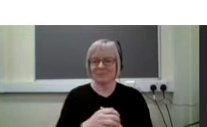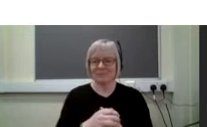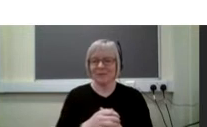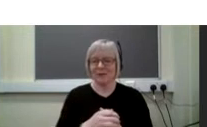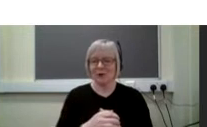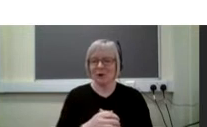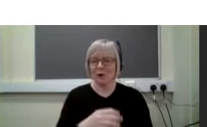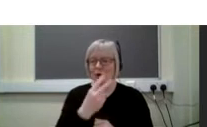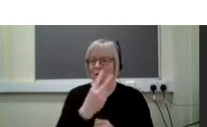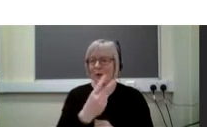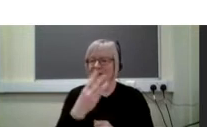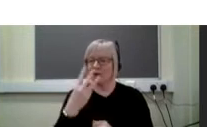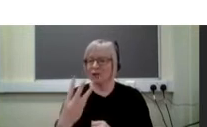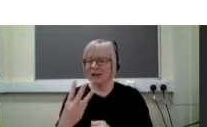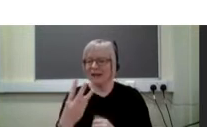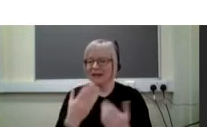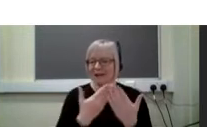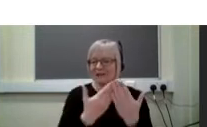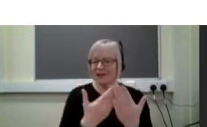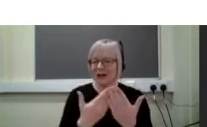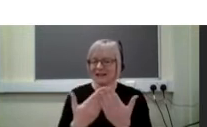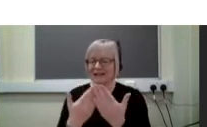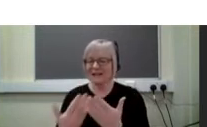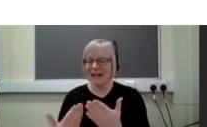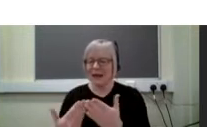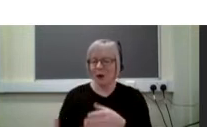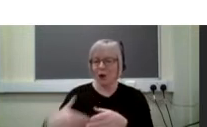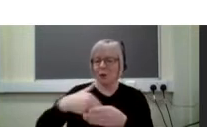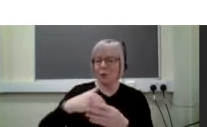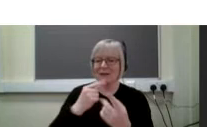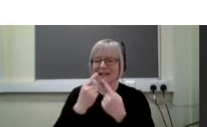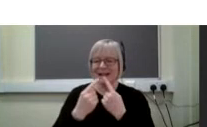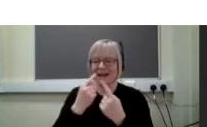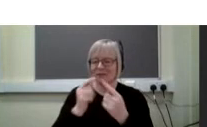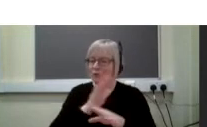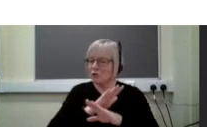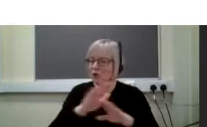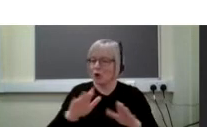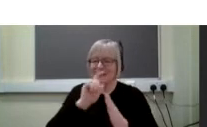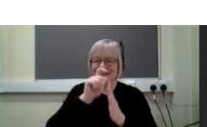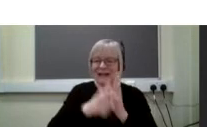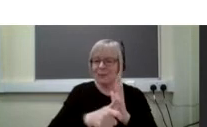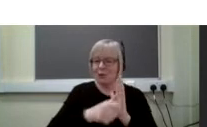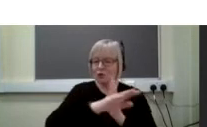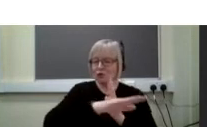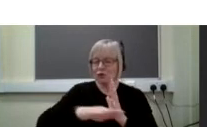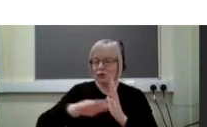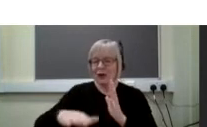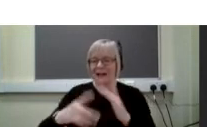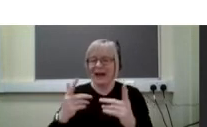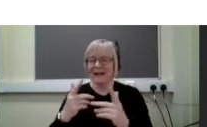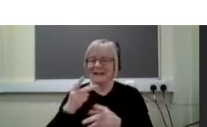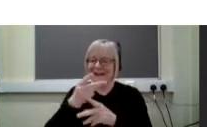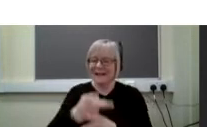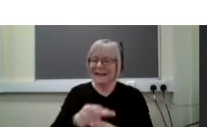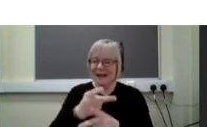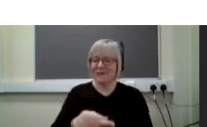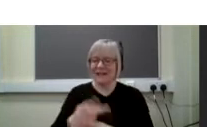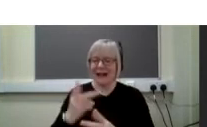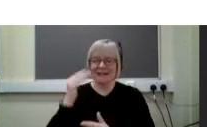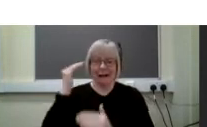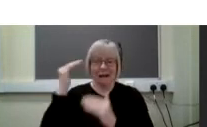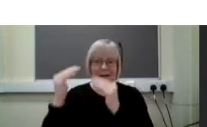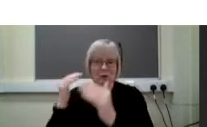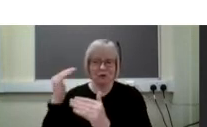of them combined data from non-disabled children, caregivers, and disabled adults, which made it challenging to